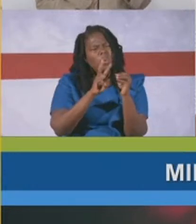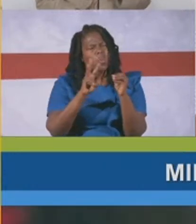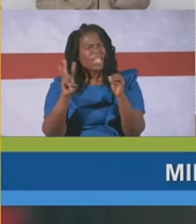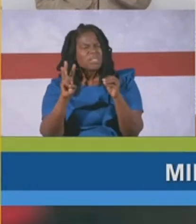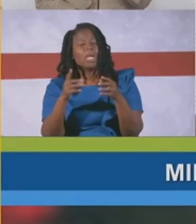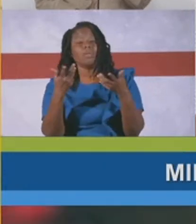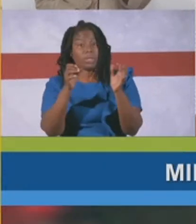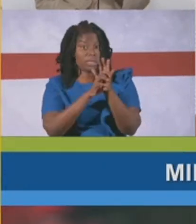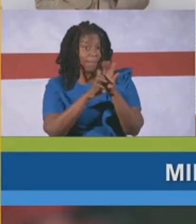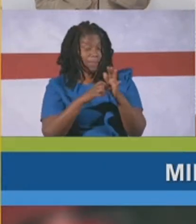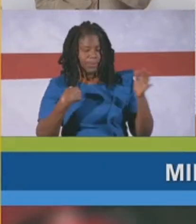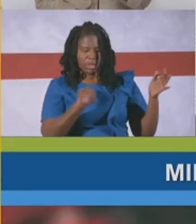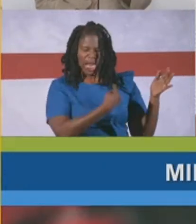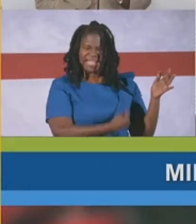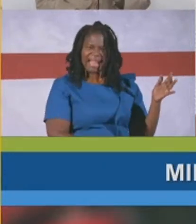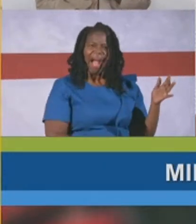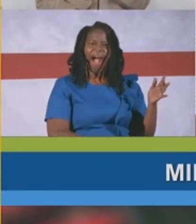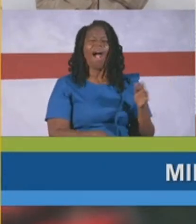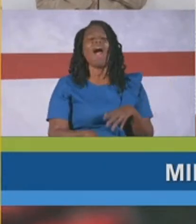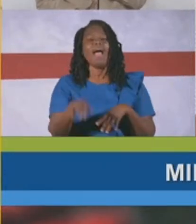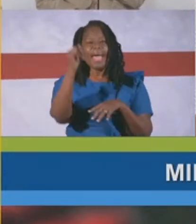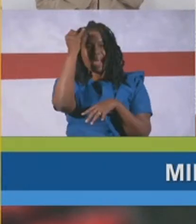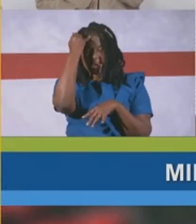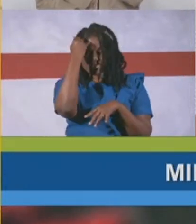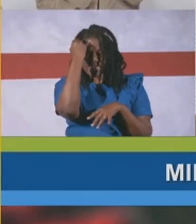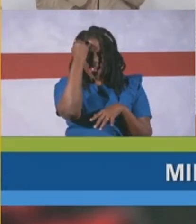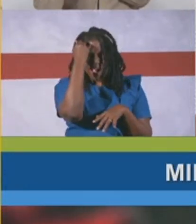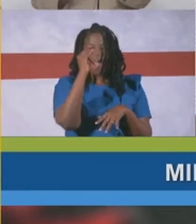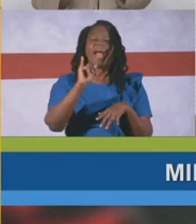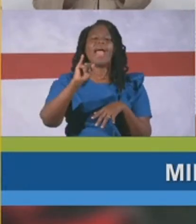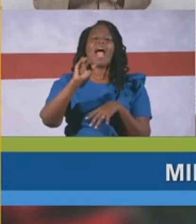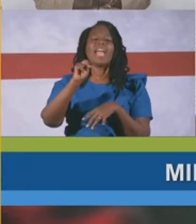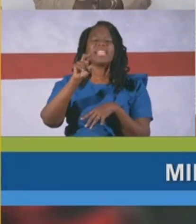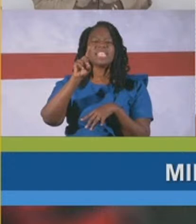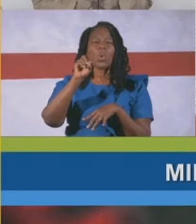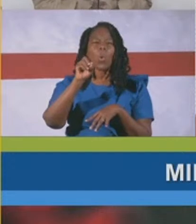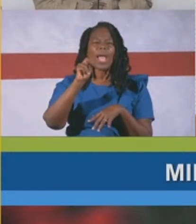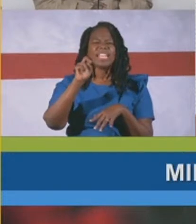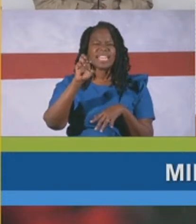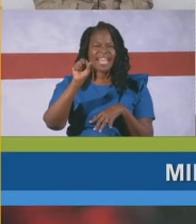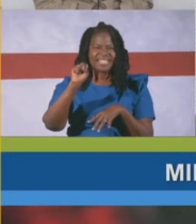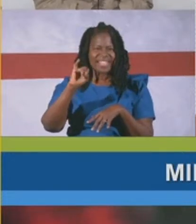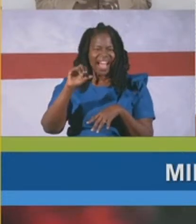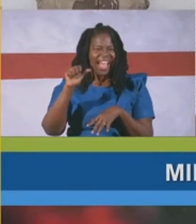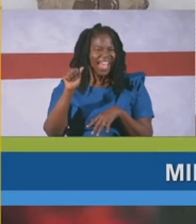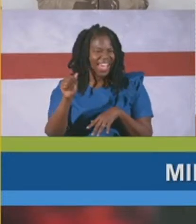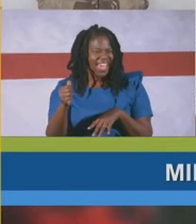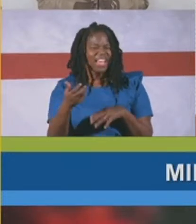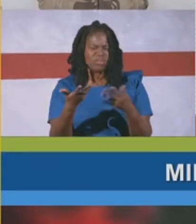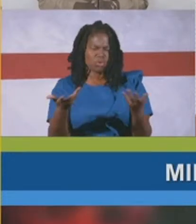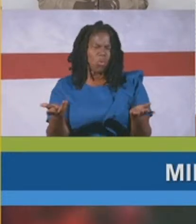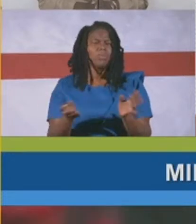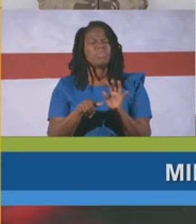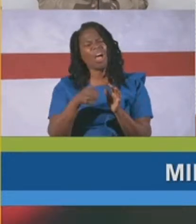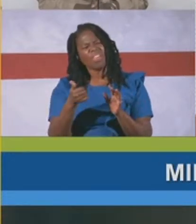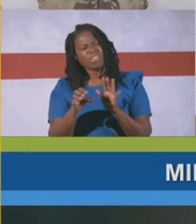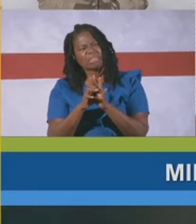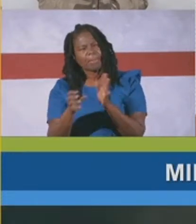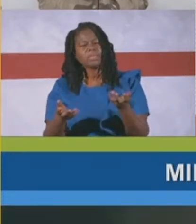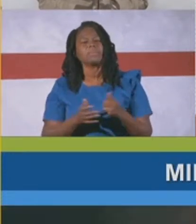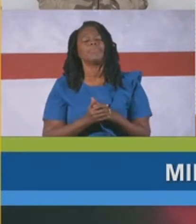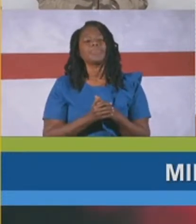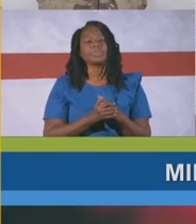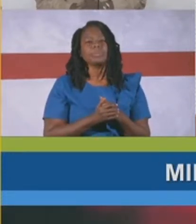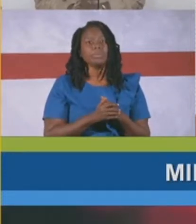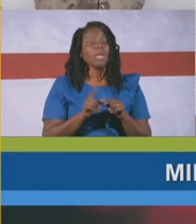China, India, Indonesia, Nigeria, etc. But it is everywhere and can be in the form